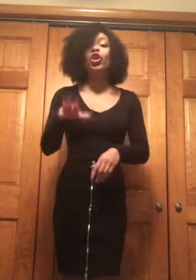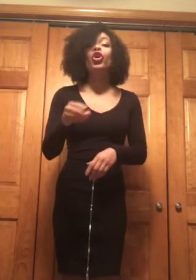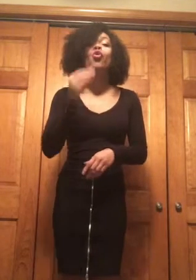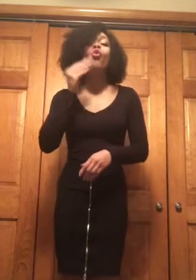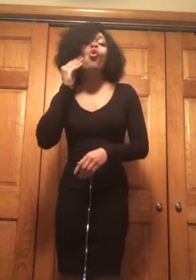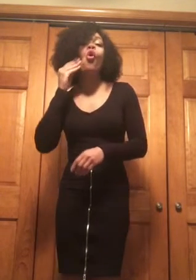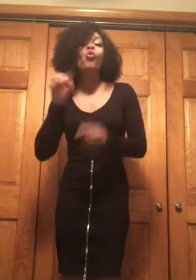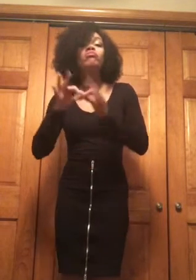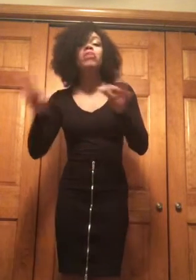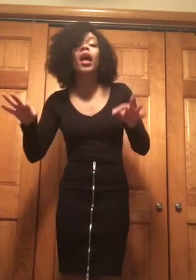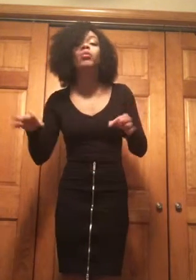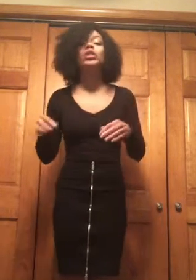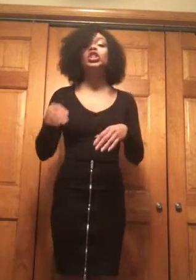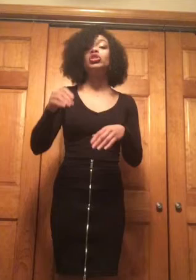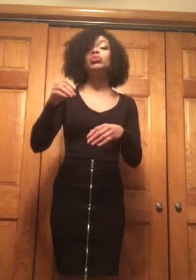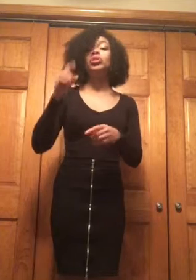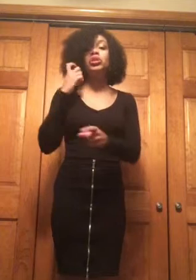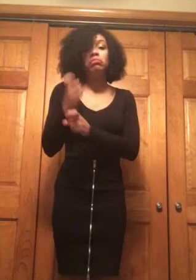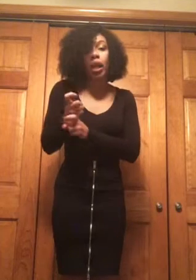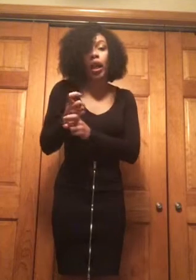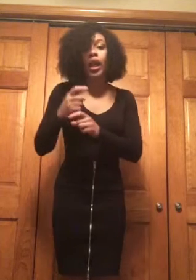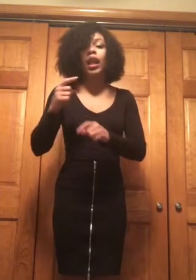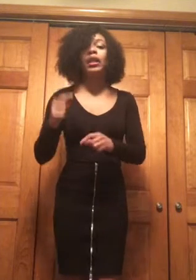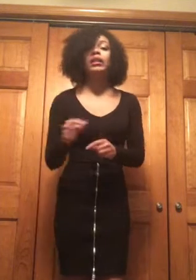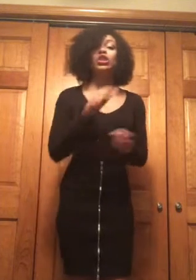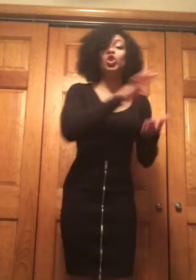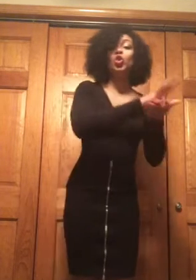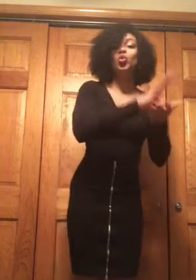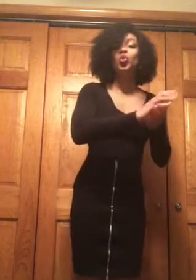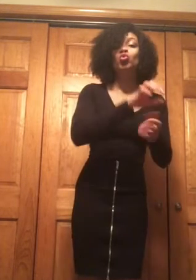language is English, if you're lucky, you're in a bilingual environment.